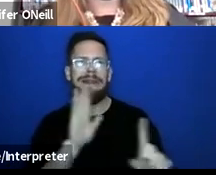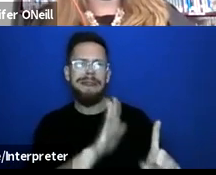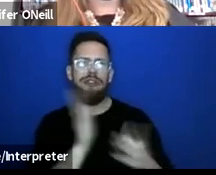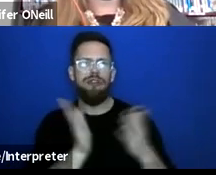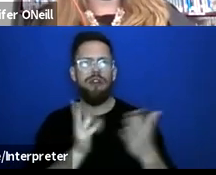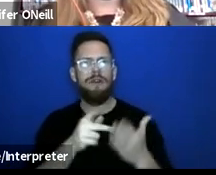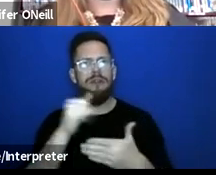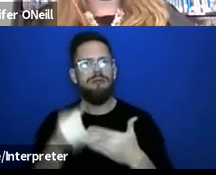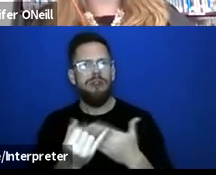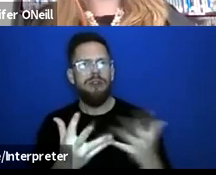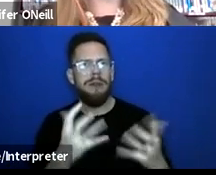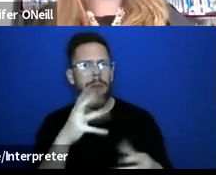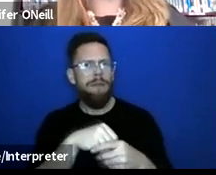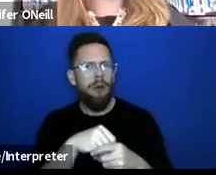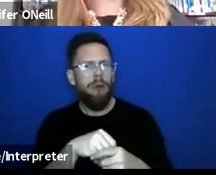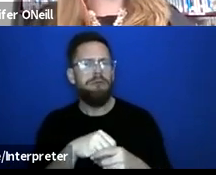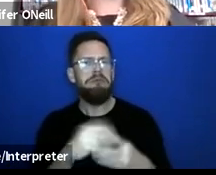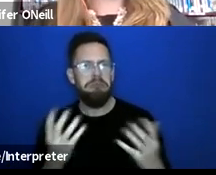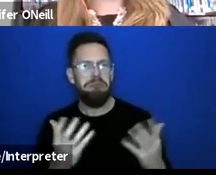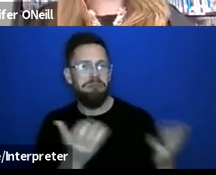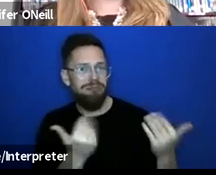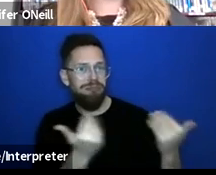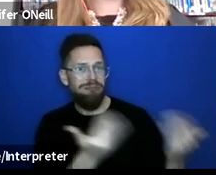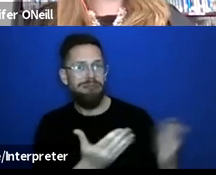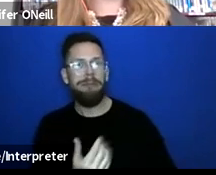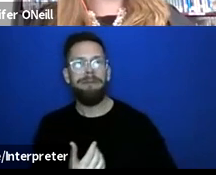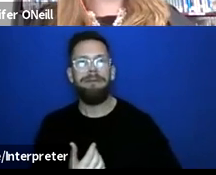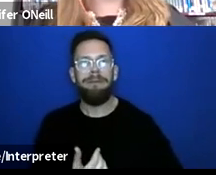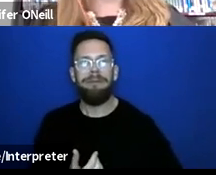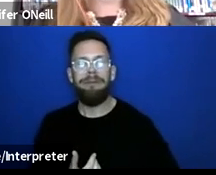and hopes to engage the entire community. And so I'll let Jacob speak.